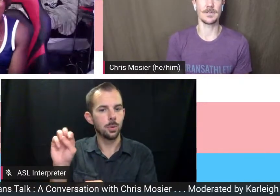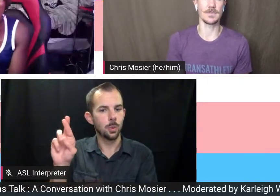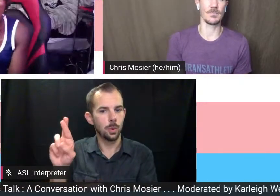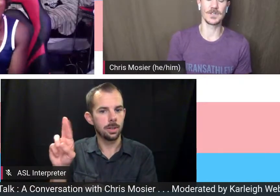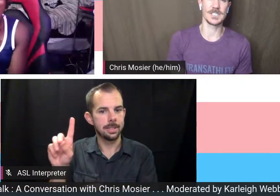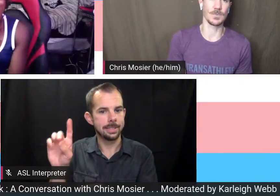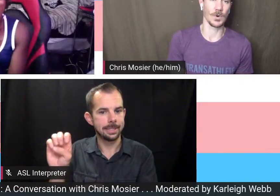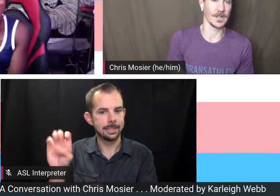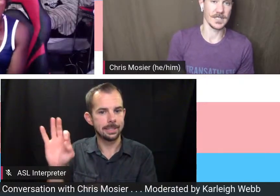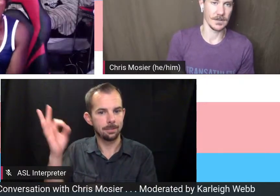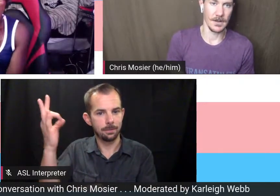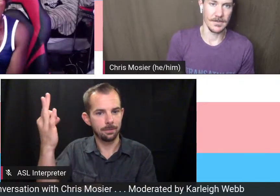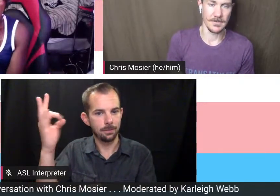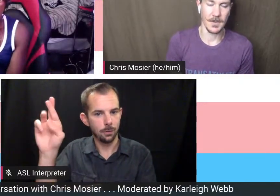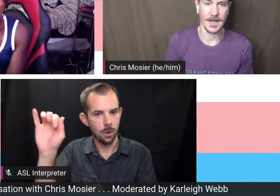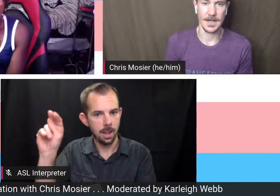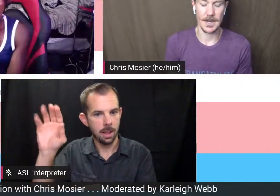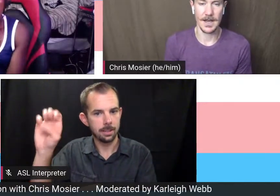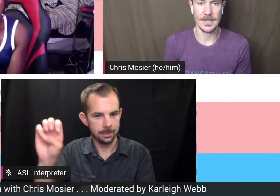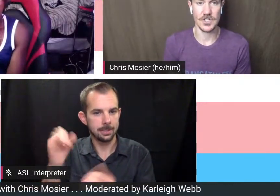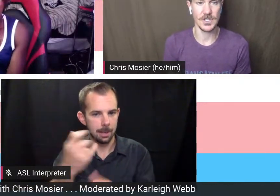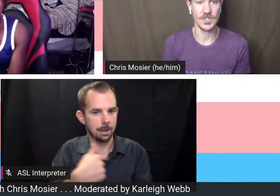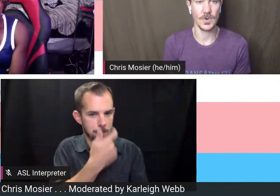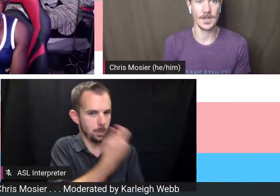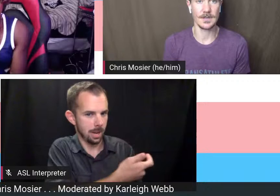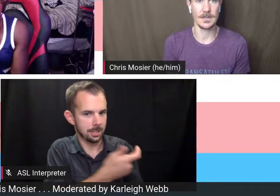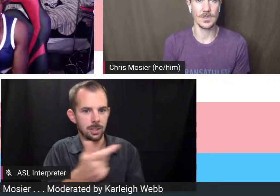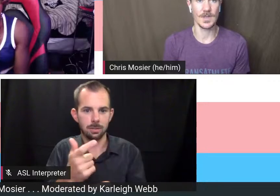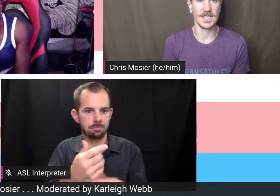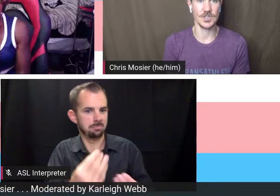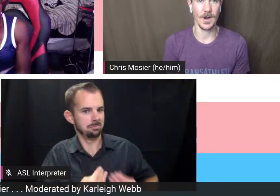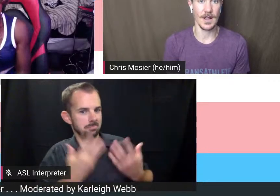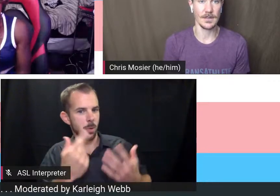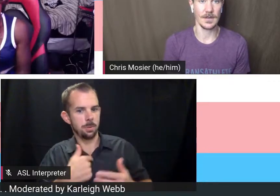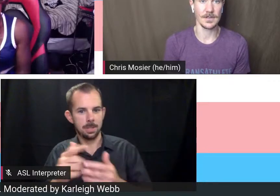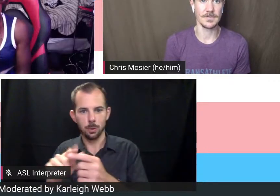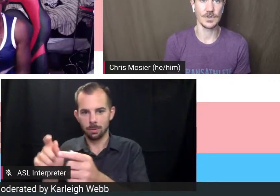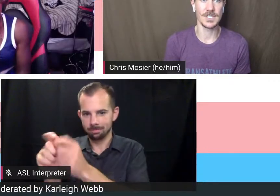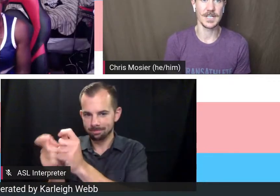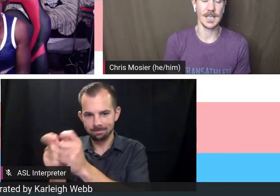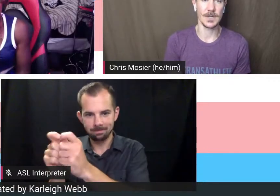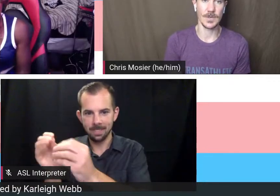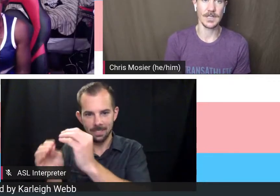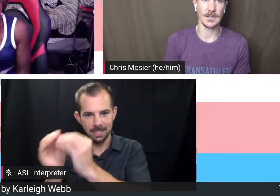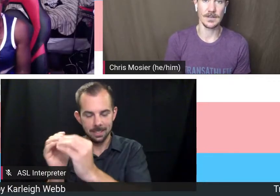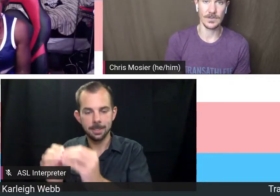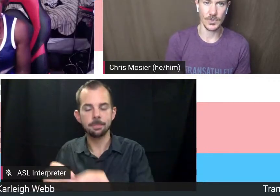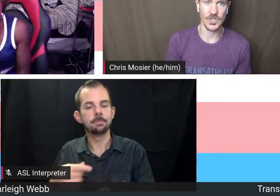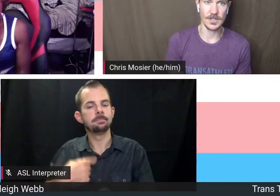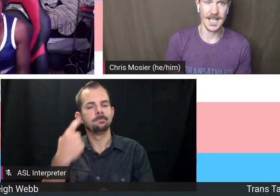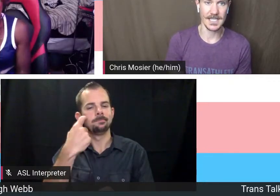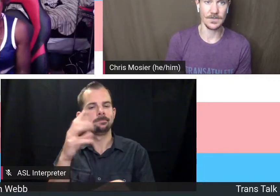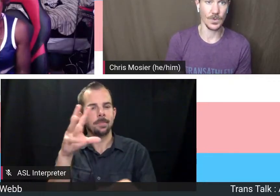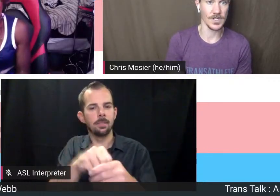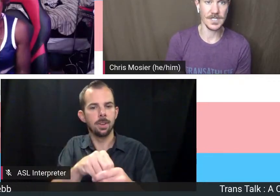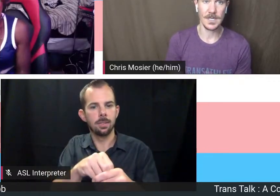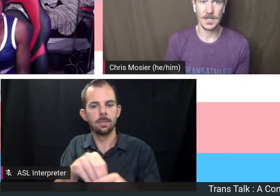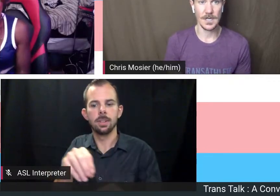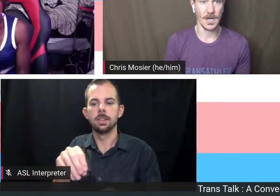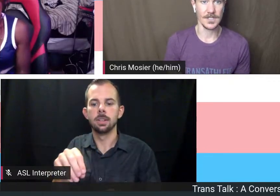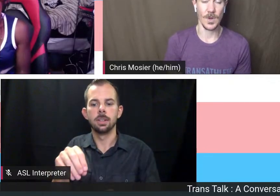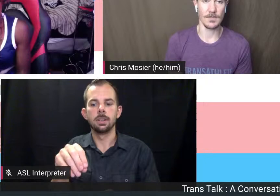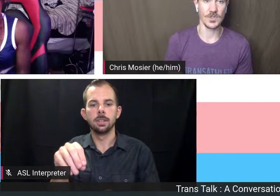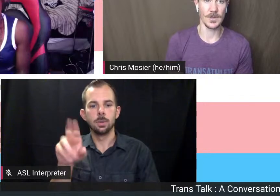And multisport is a love of mine. I just joined the USA Triathlon Diversity, Equity, and Inclusion Task